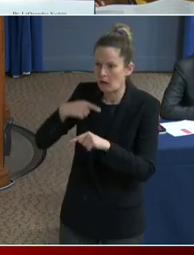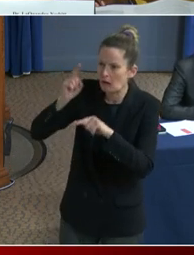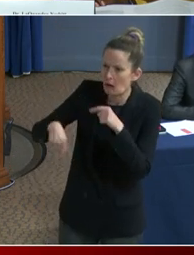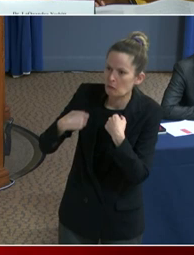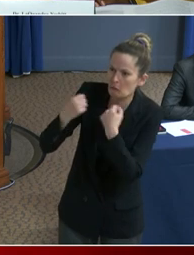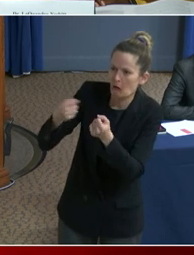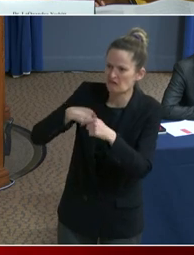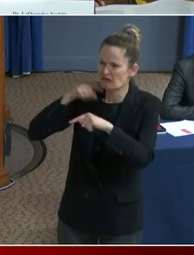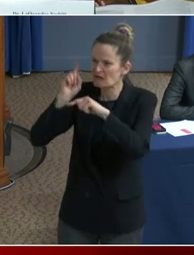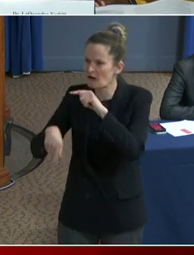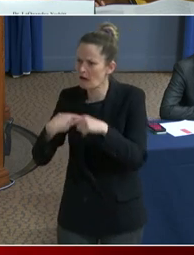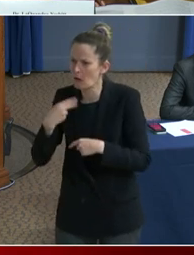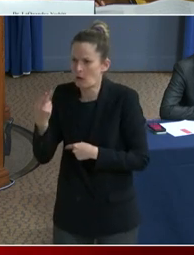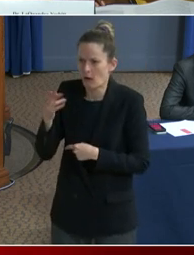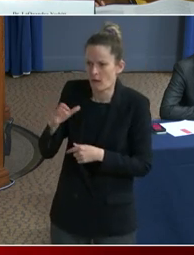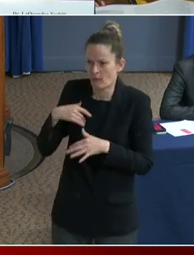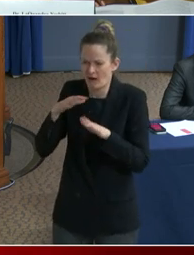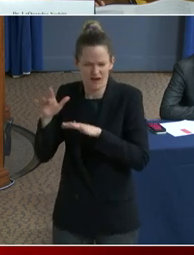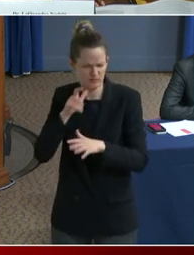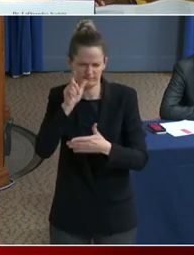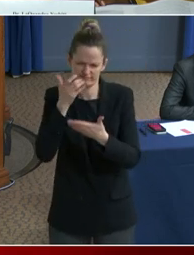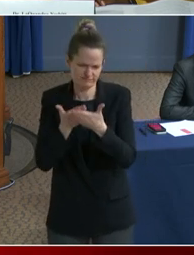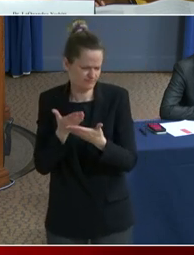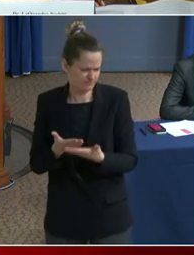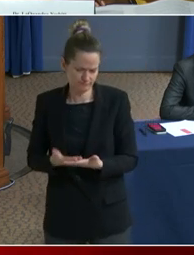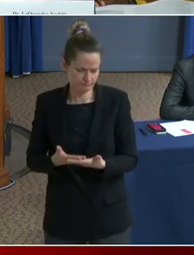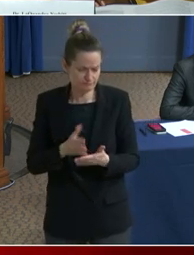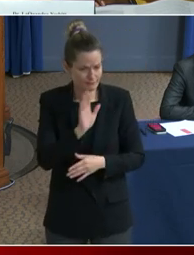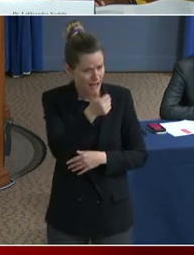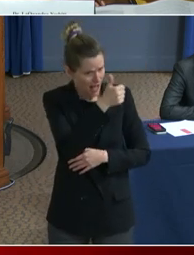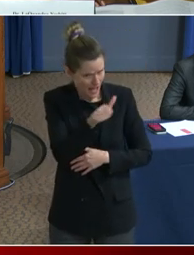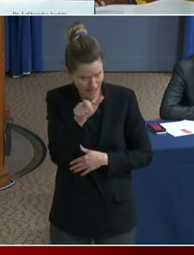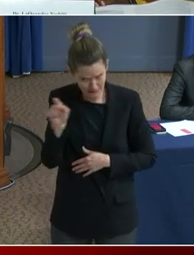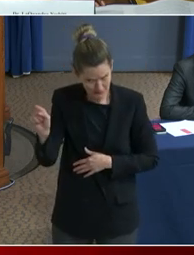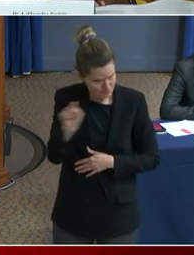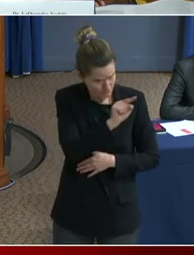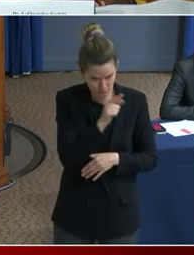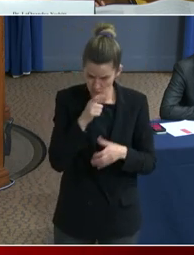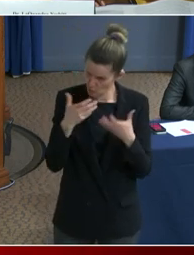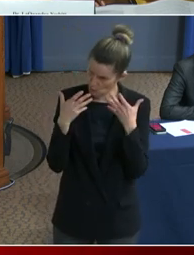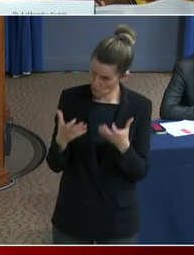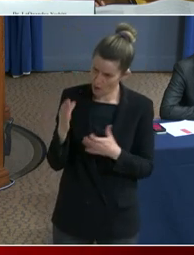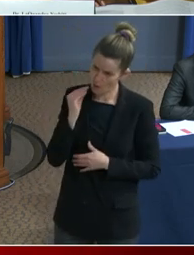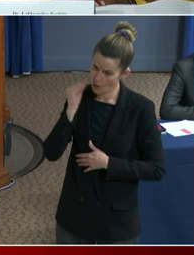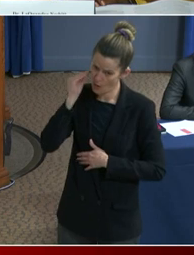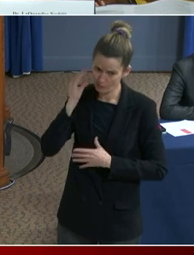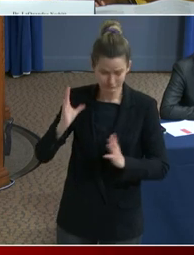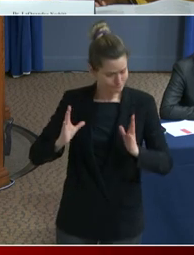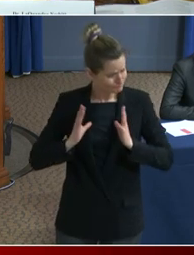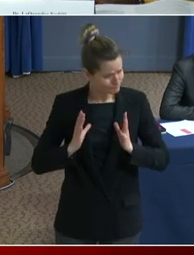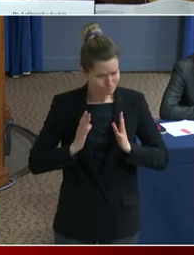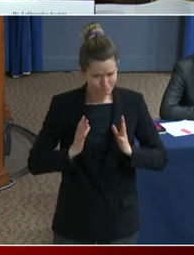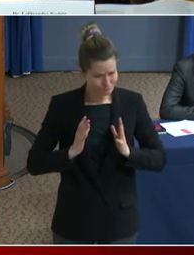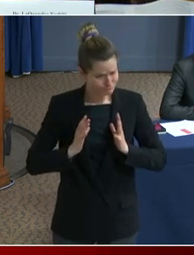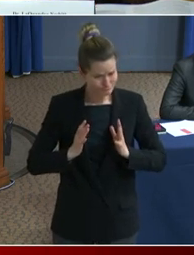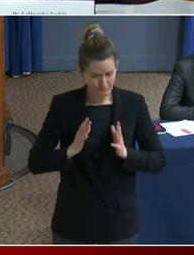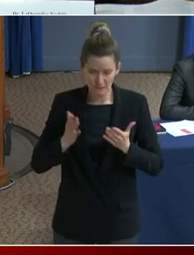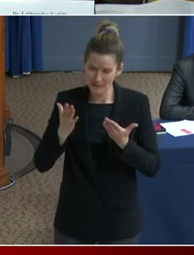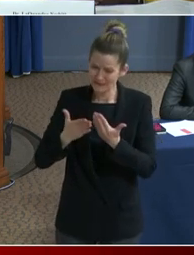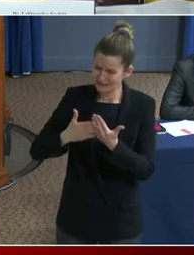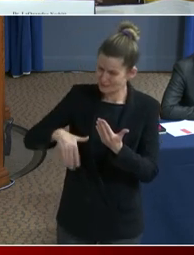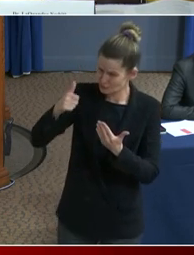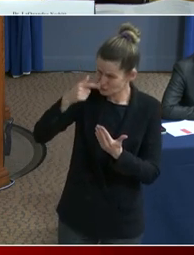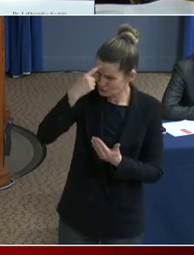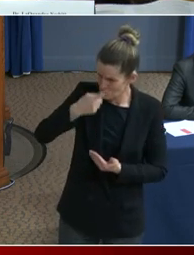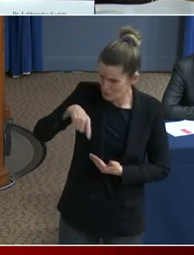simply open to people who have a need to be vaccinated at home. It could be due to convenience, the need to still be at home